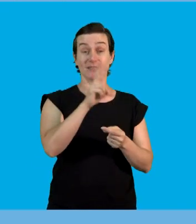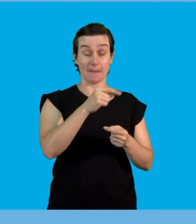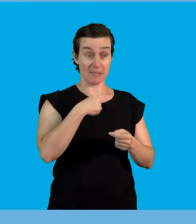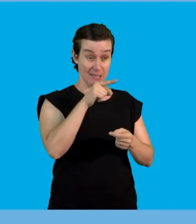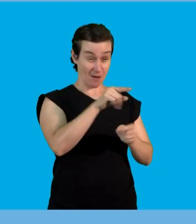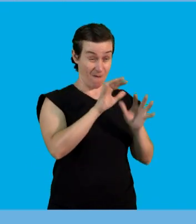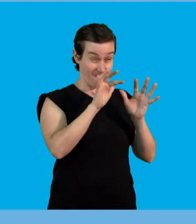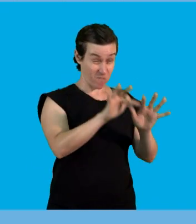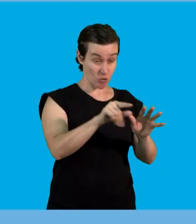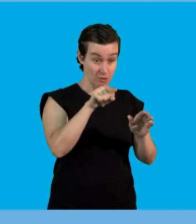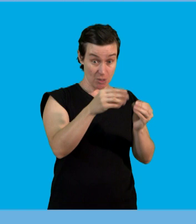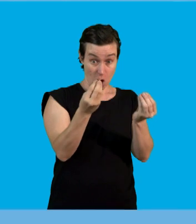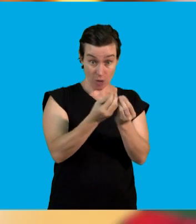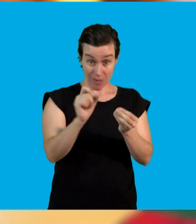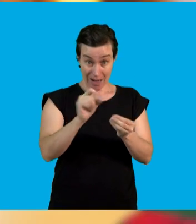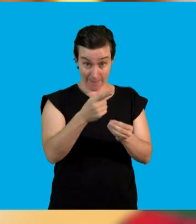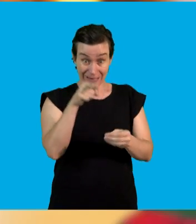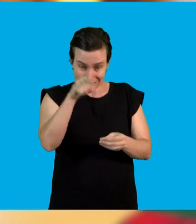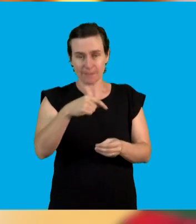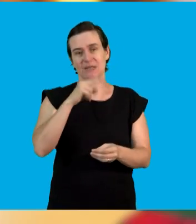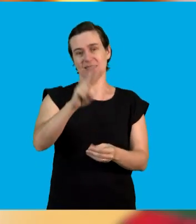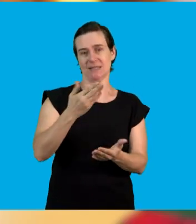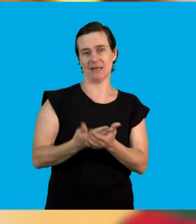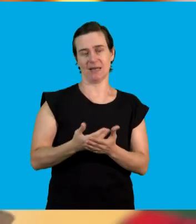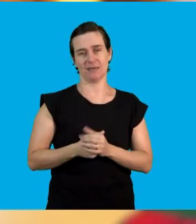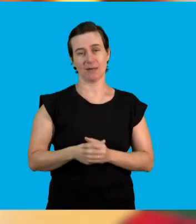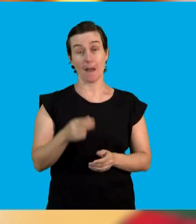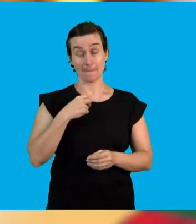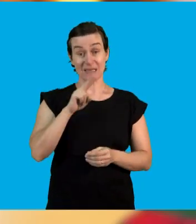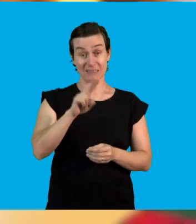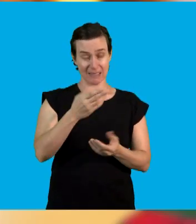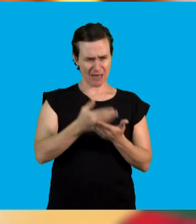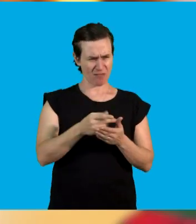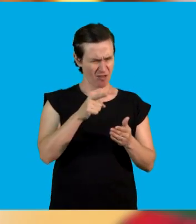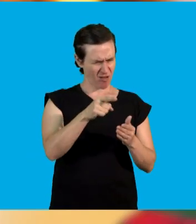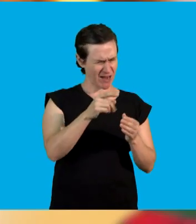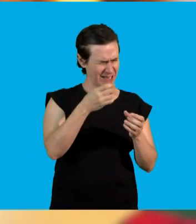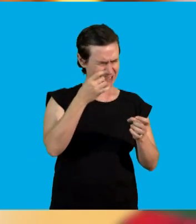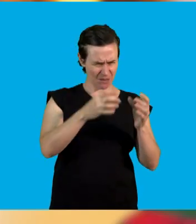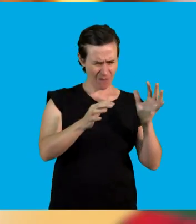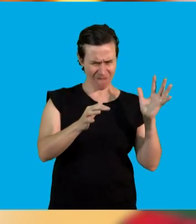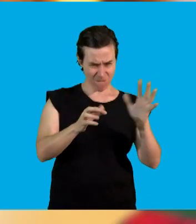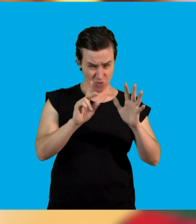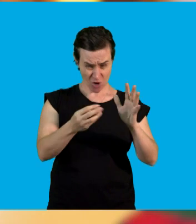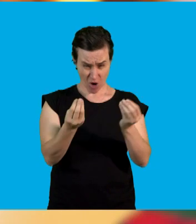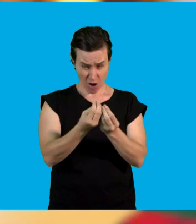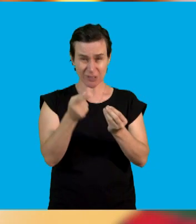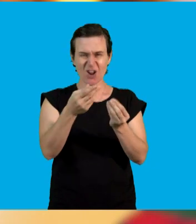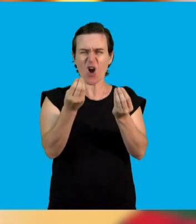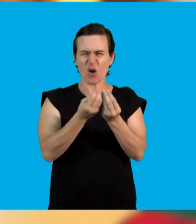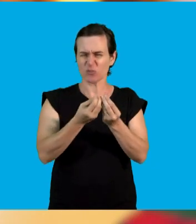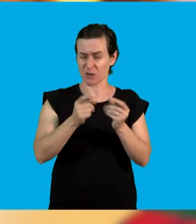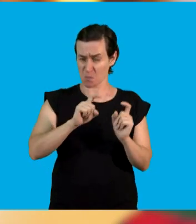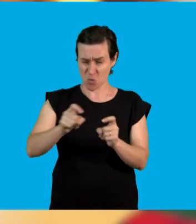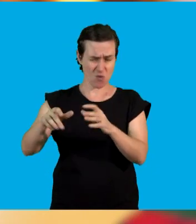their effect. So we can't see the actual force, but then we can see that a force was applied here by looking at